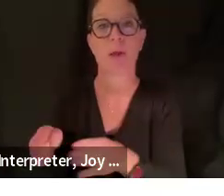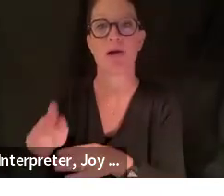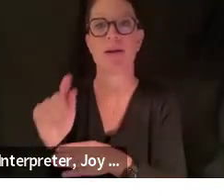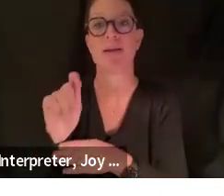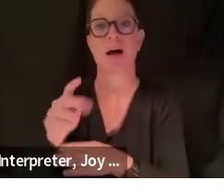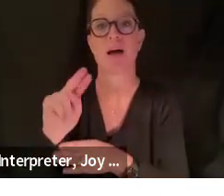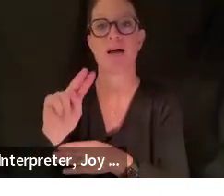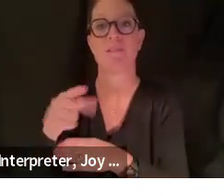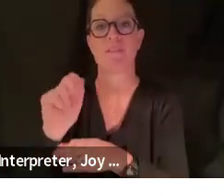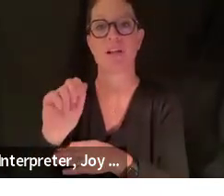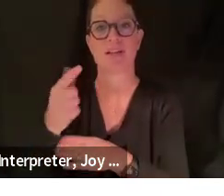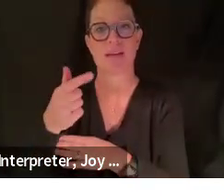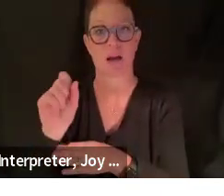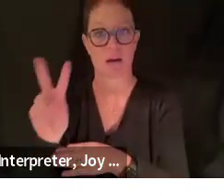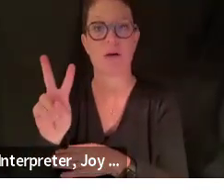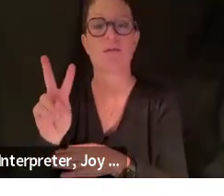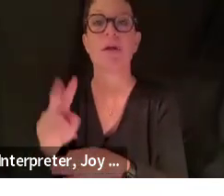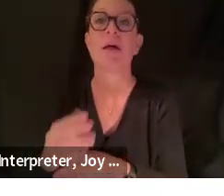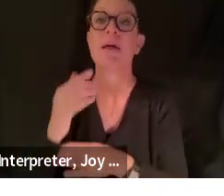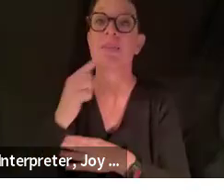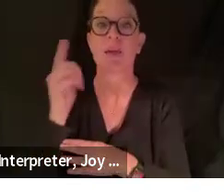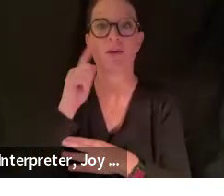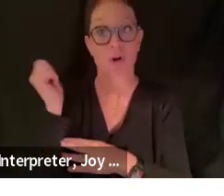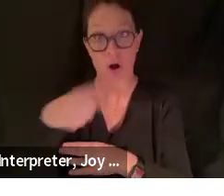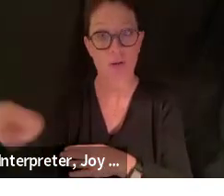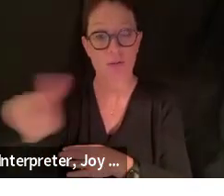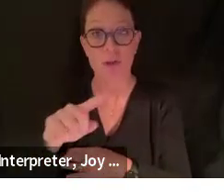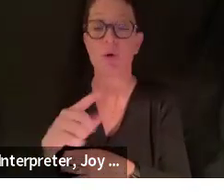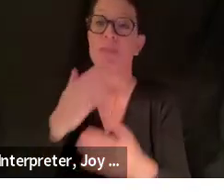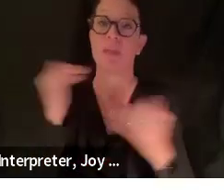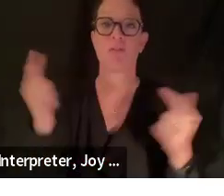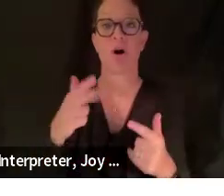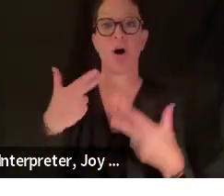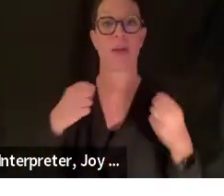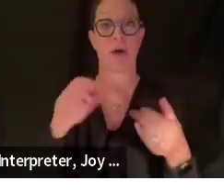publichealthpreparedness@phila.gov. Thanks to everyone from the health department here to answer and help questions.